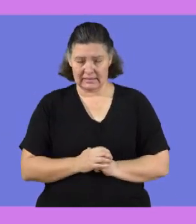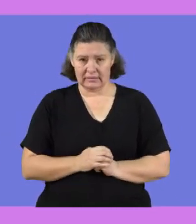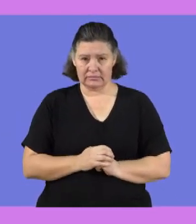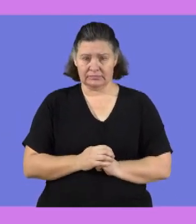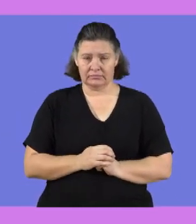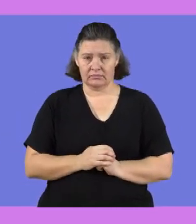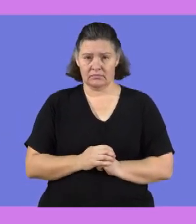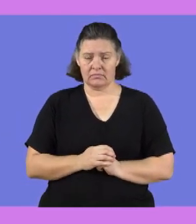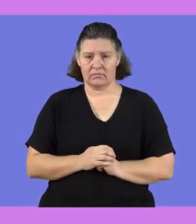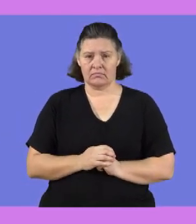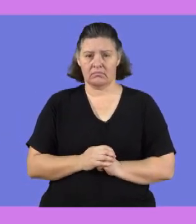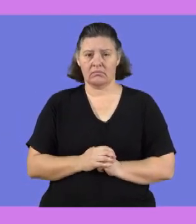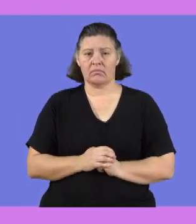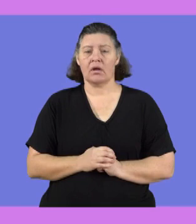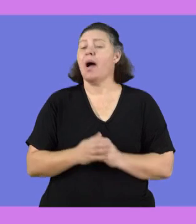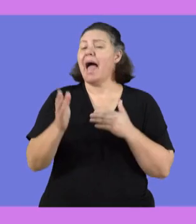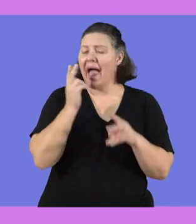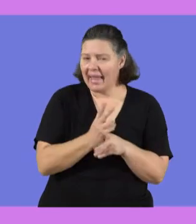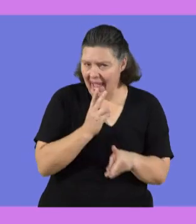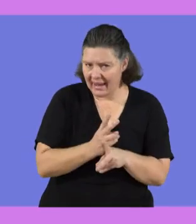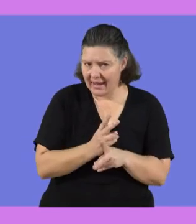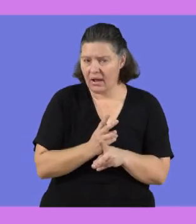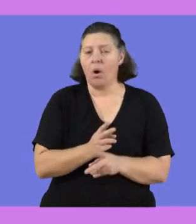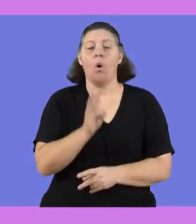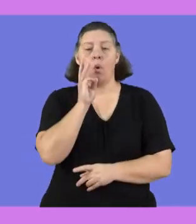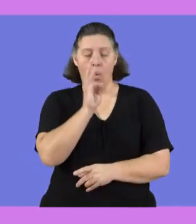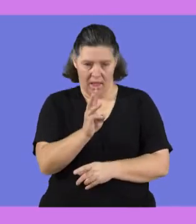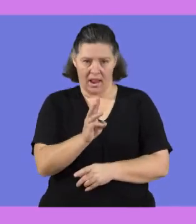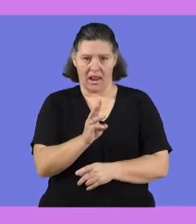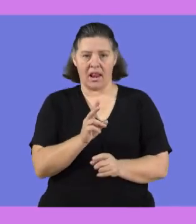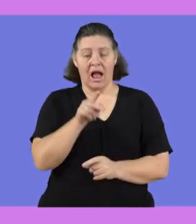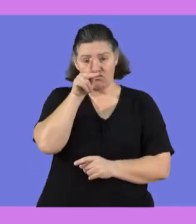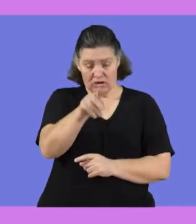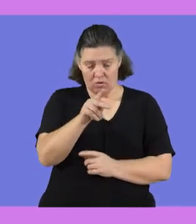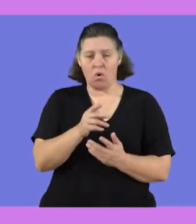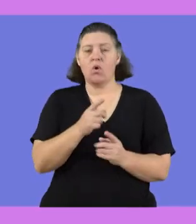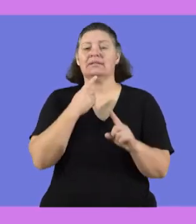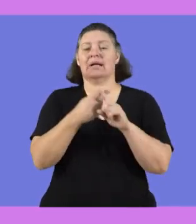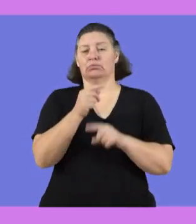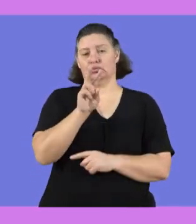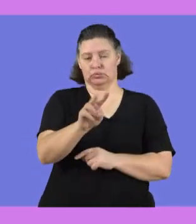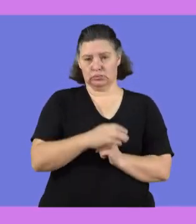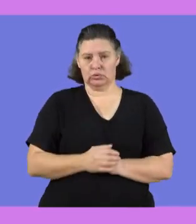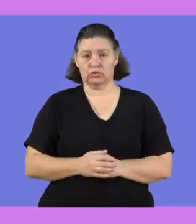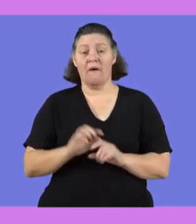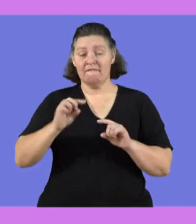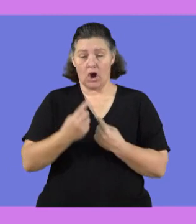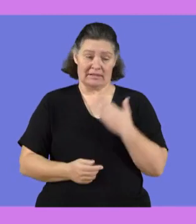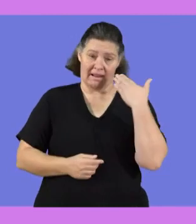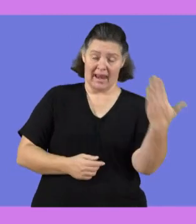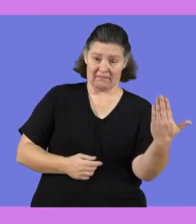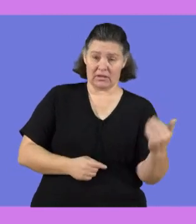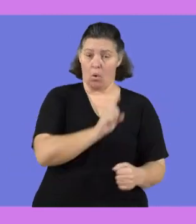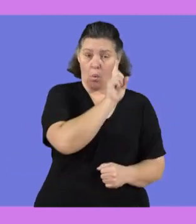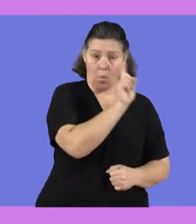1:20. So, once more, we are multiplying this ratio by 2. So we